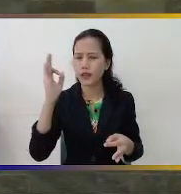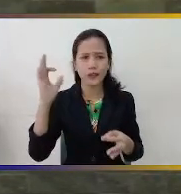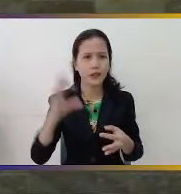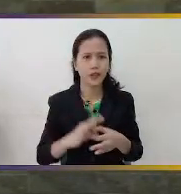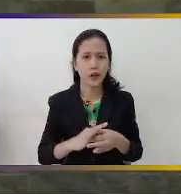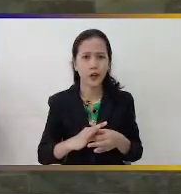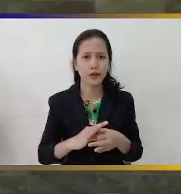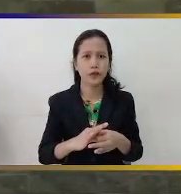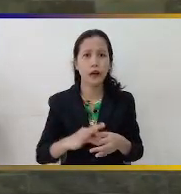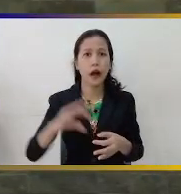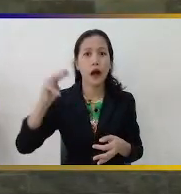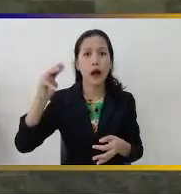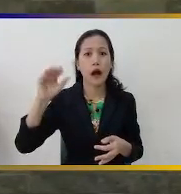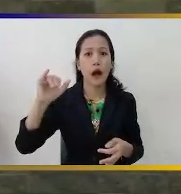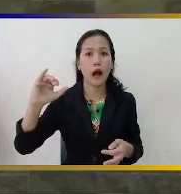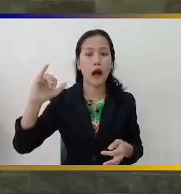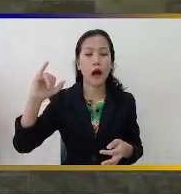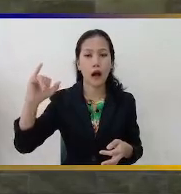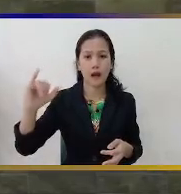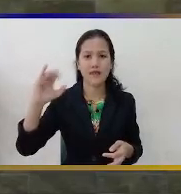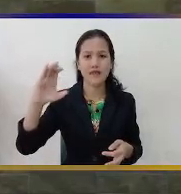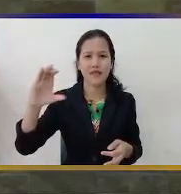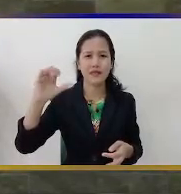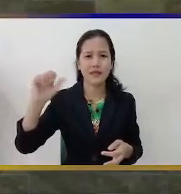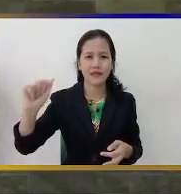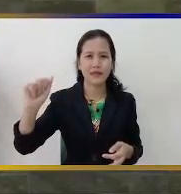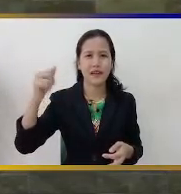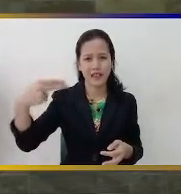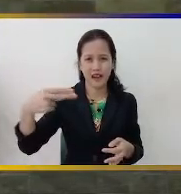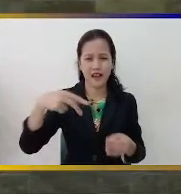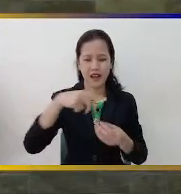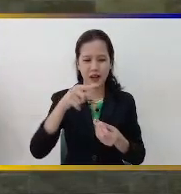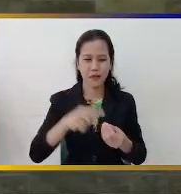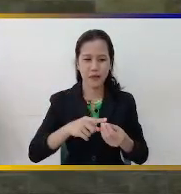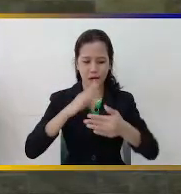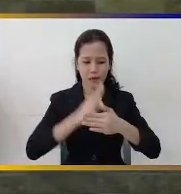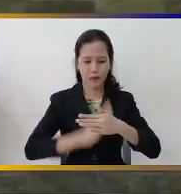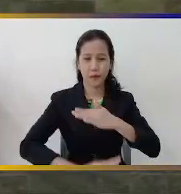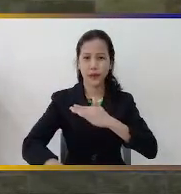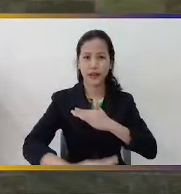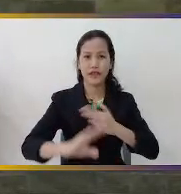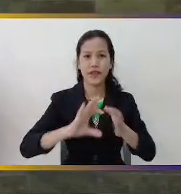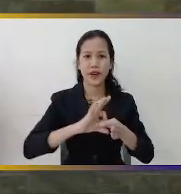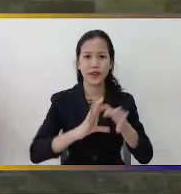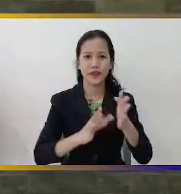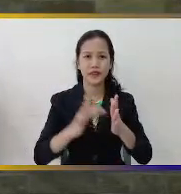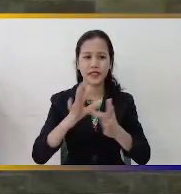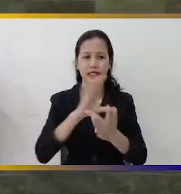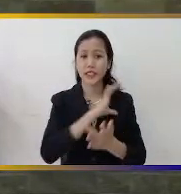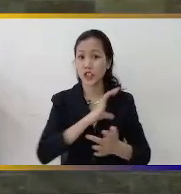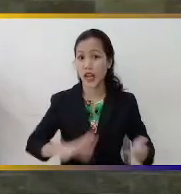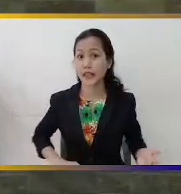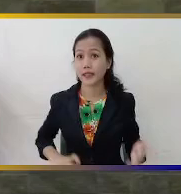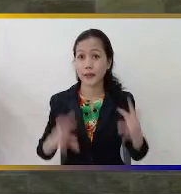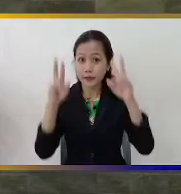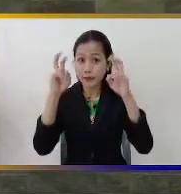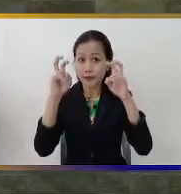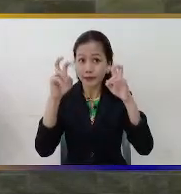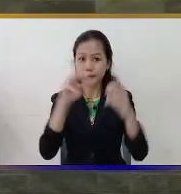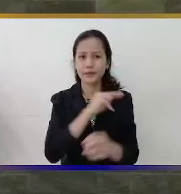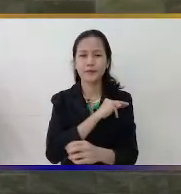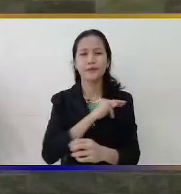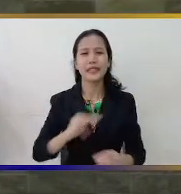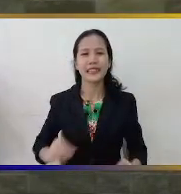po doon sa birth ng Panginoong Hesukristo. So, yan po yung second topic na makikita